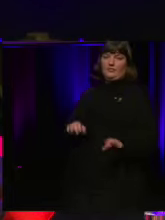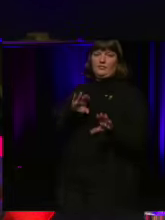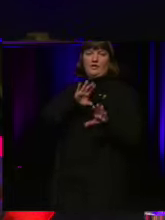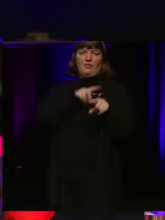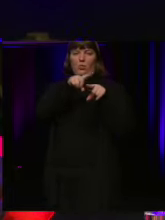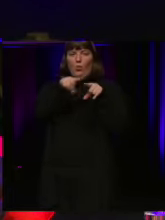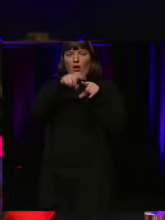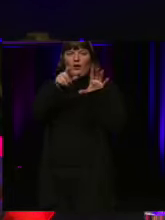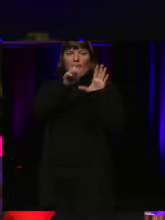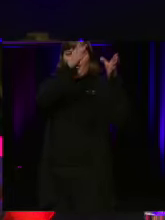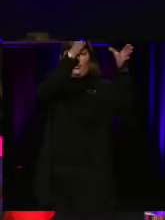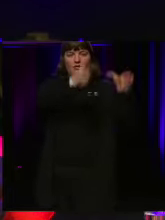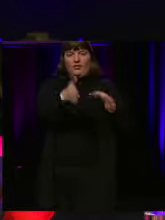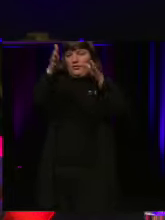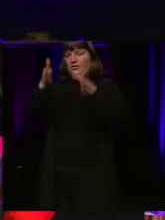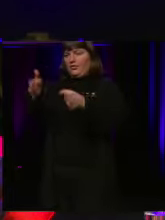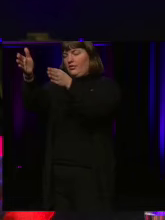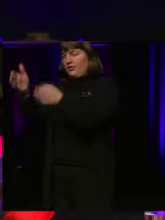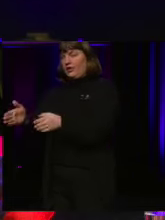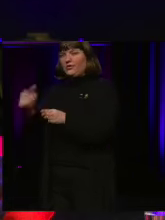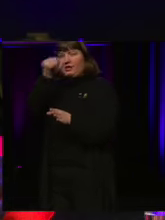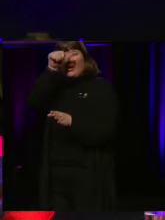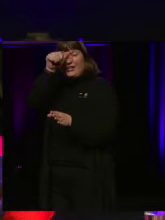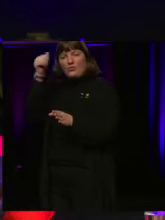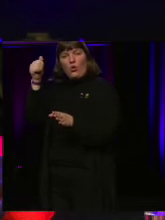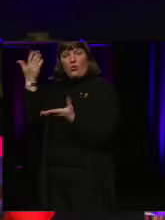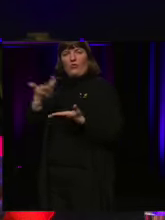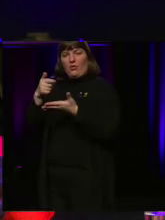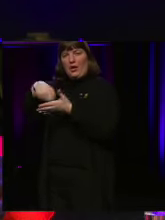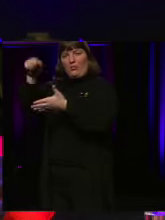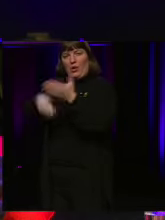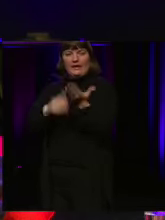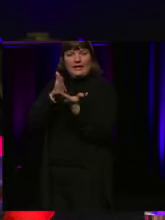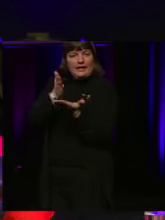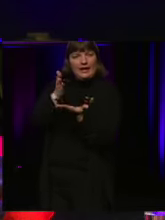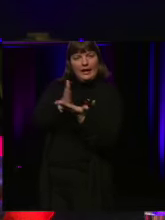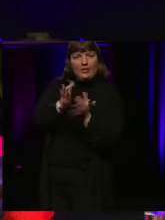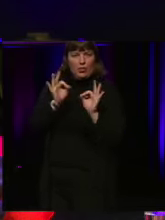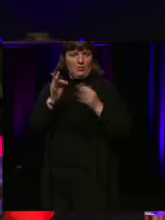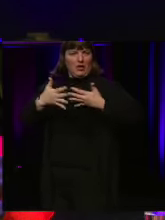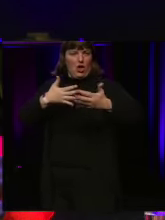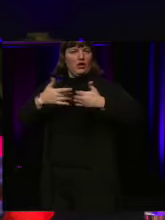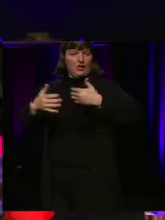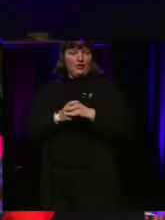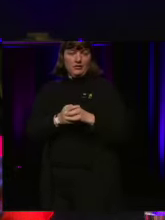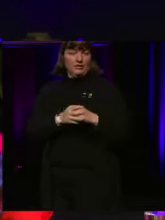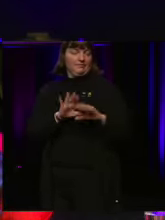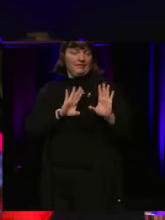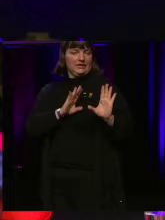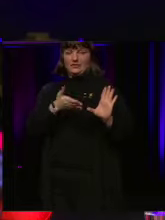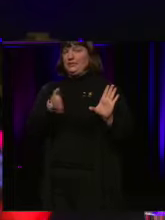not easily get this citizenship with citizen rights, etc.